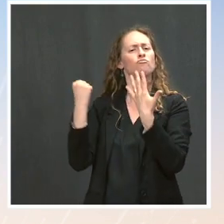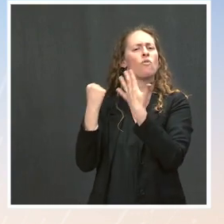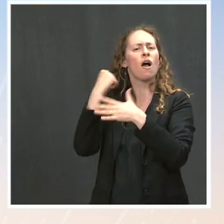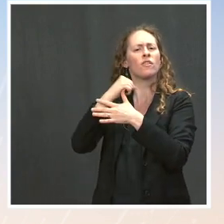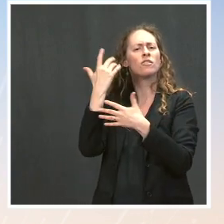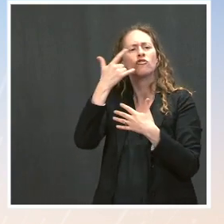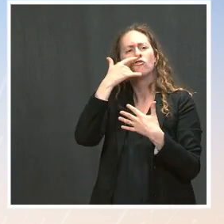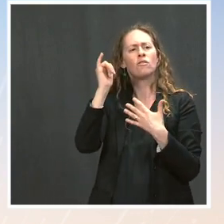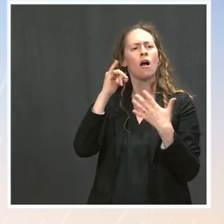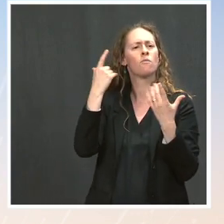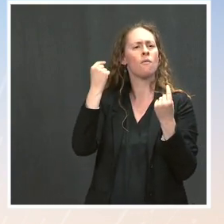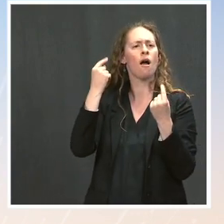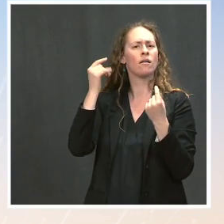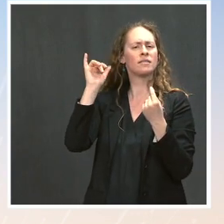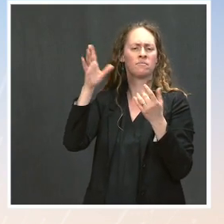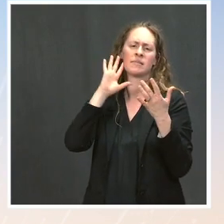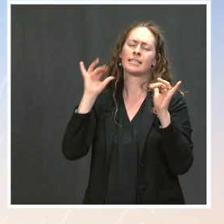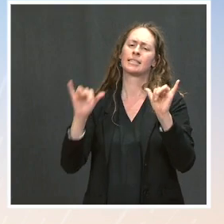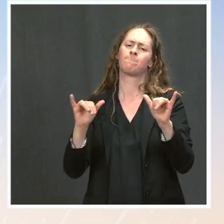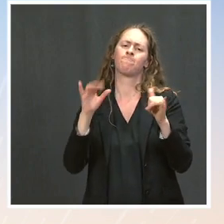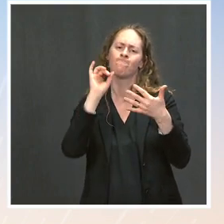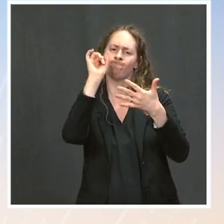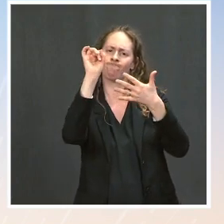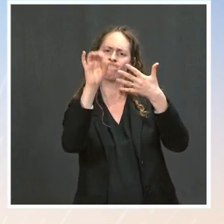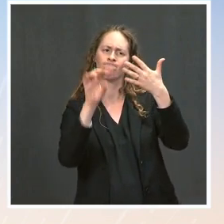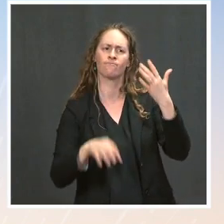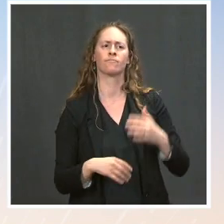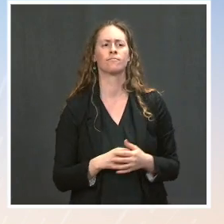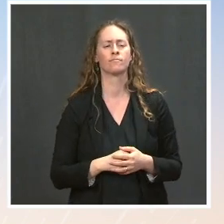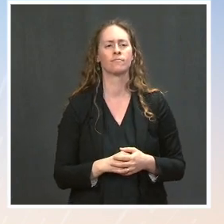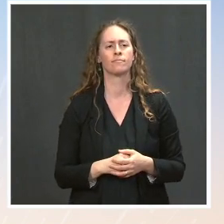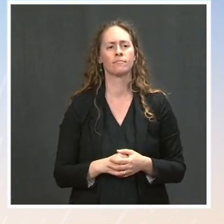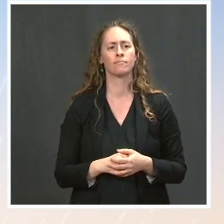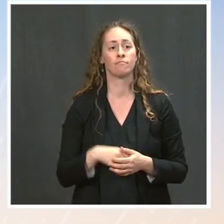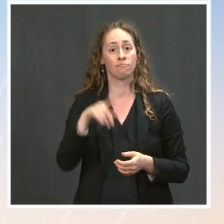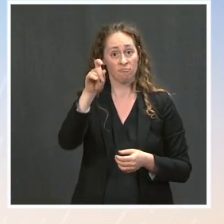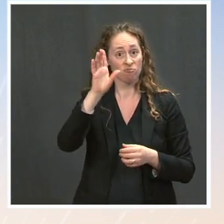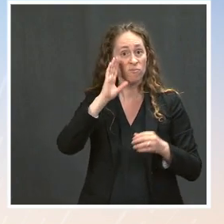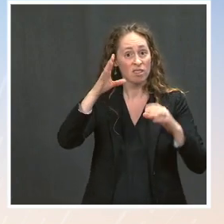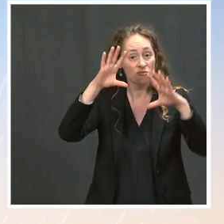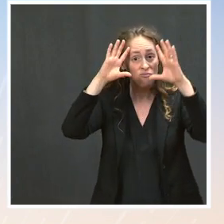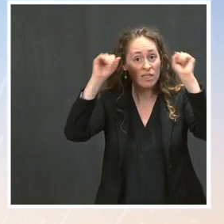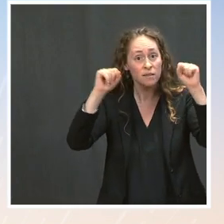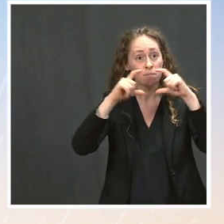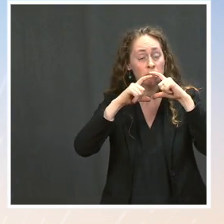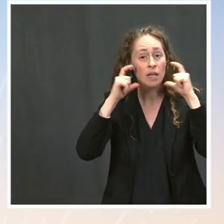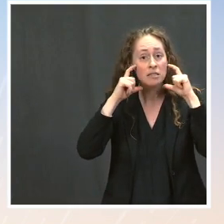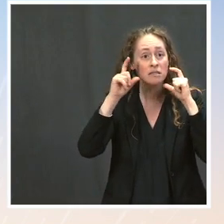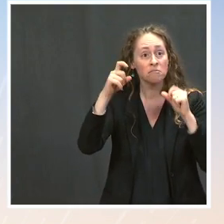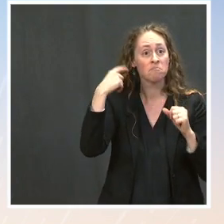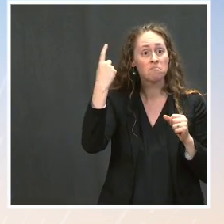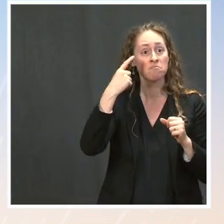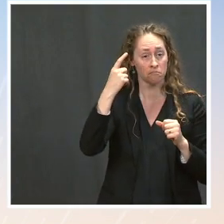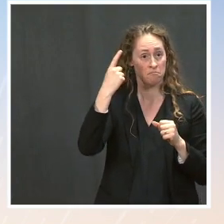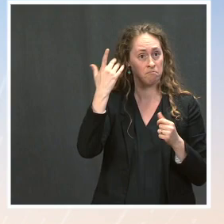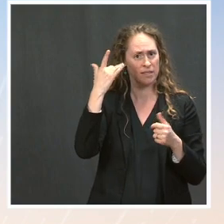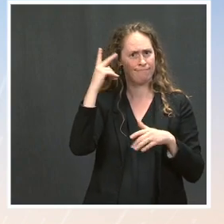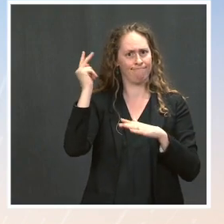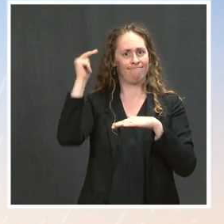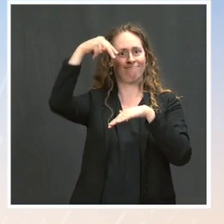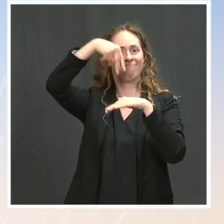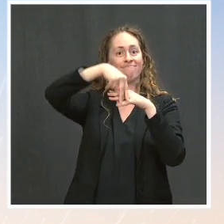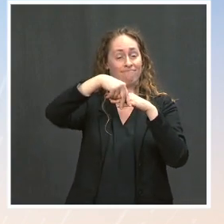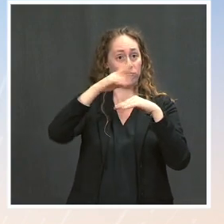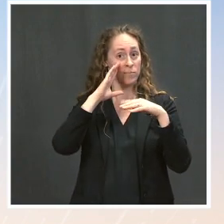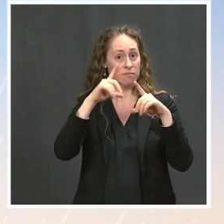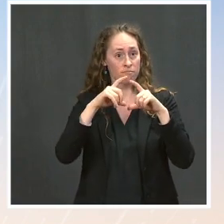hasn't changed. And you know, will he be wearing a mask? Because I think technically now the rules are such that anyone speaking on the floor must be masked, or will there be an